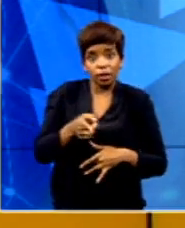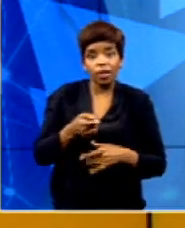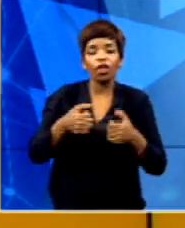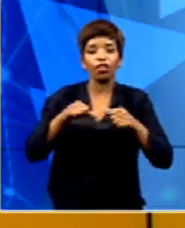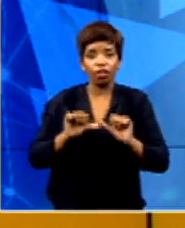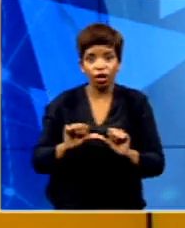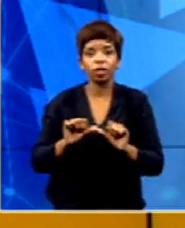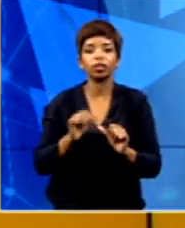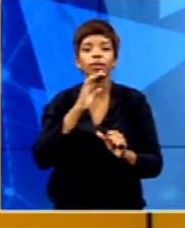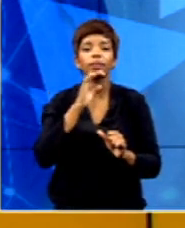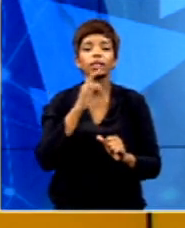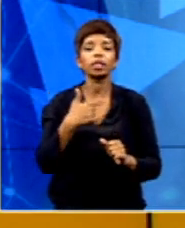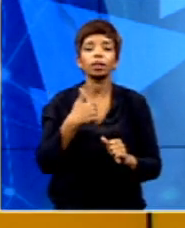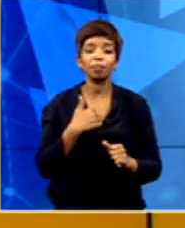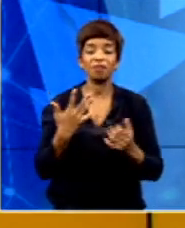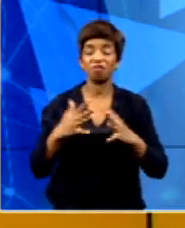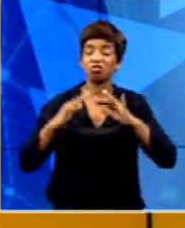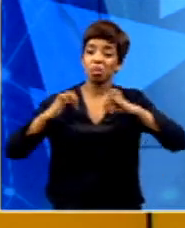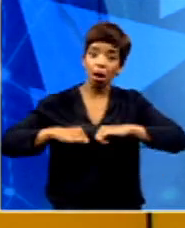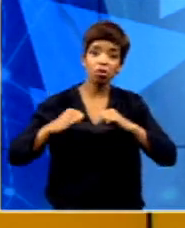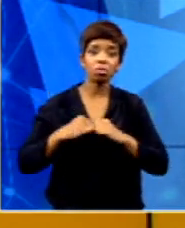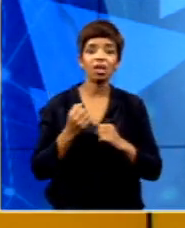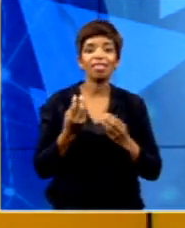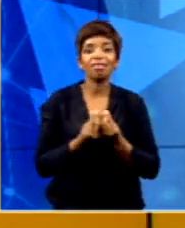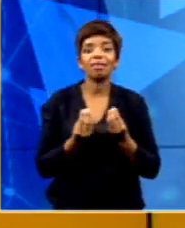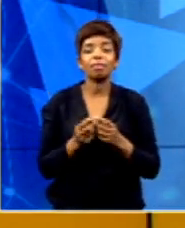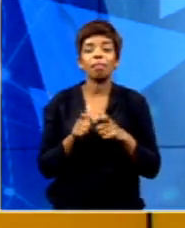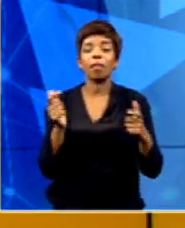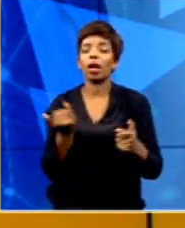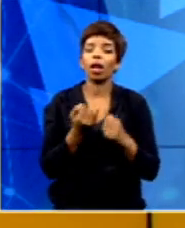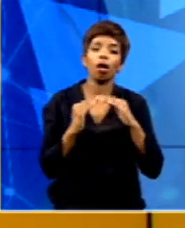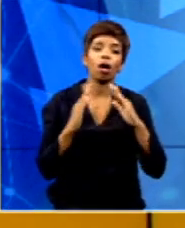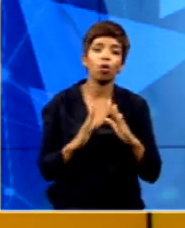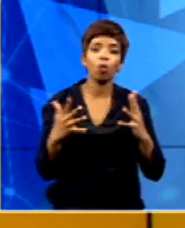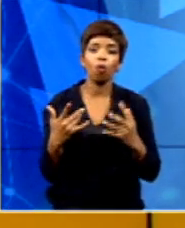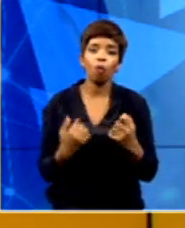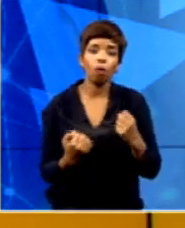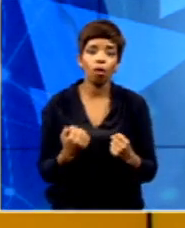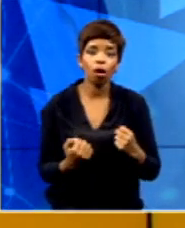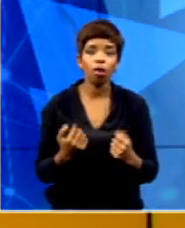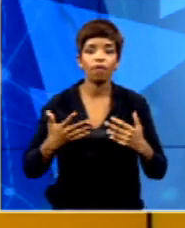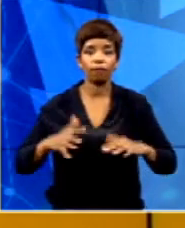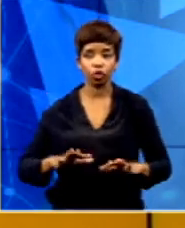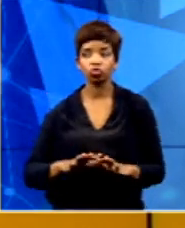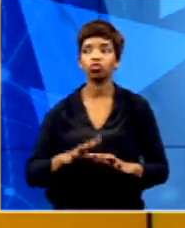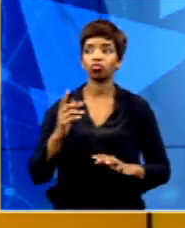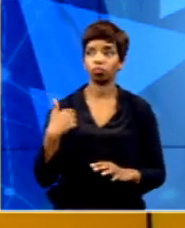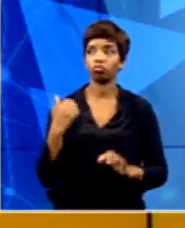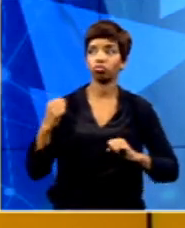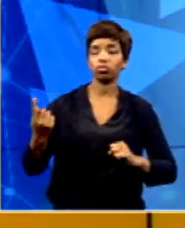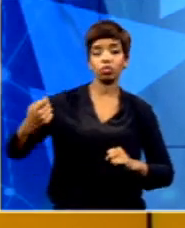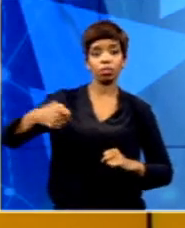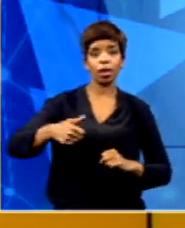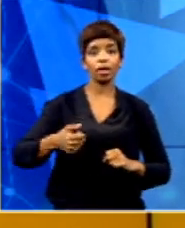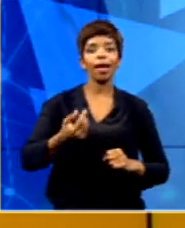it comes to hire purchase agreements, then usually there is that credit insurance that you